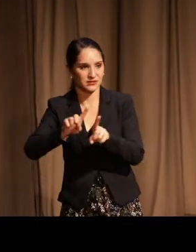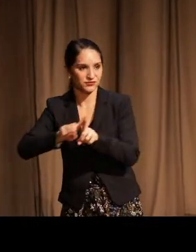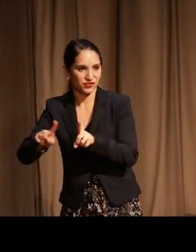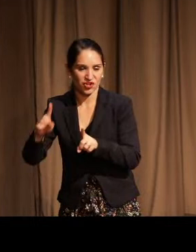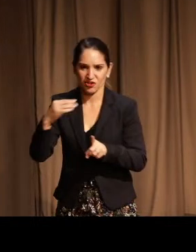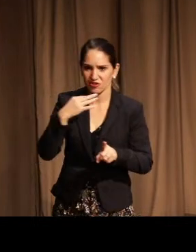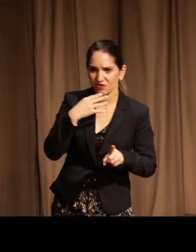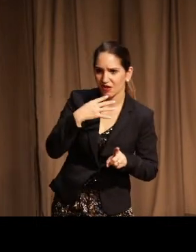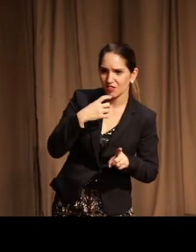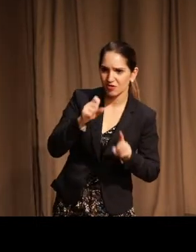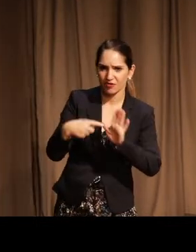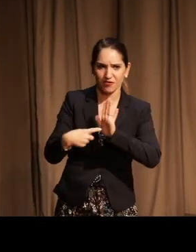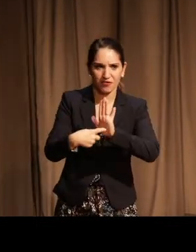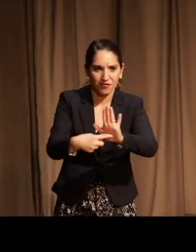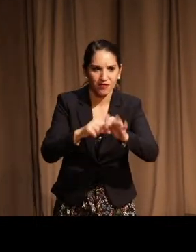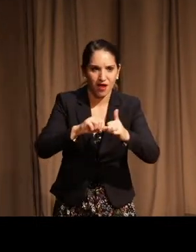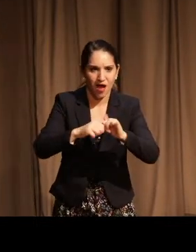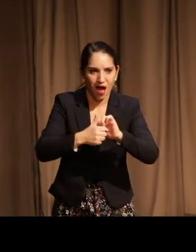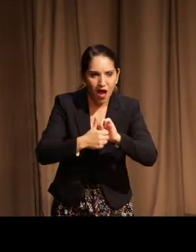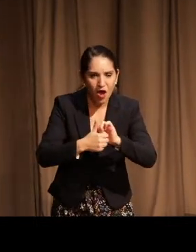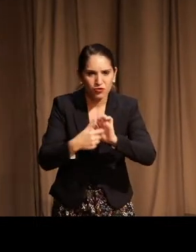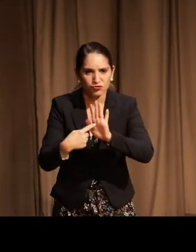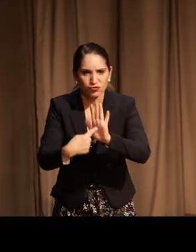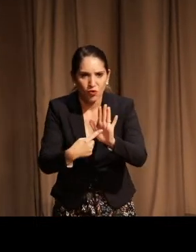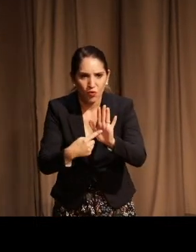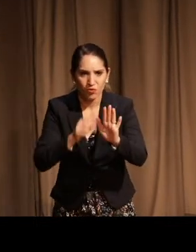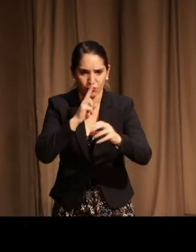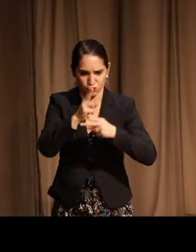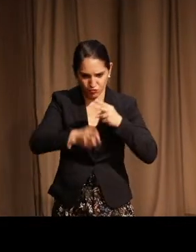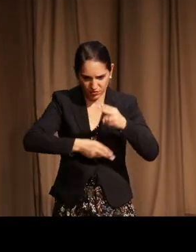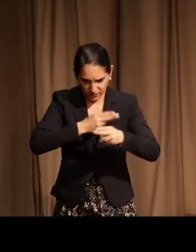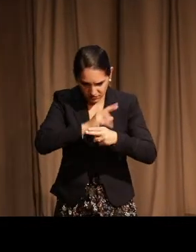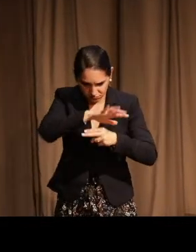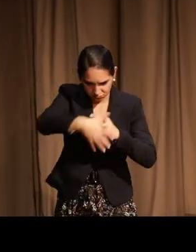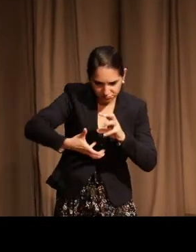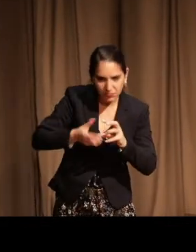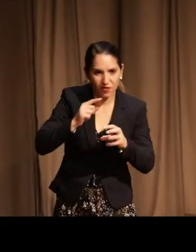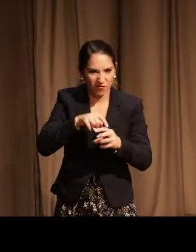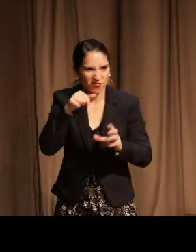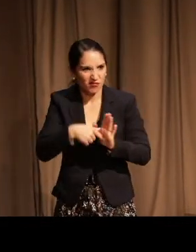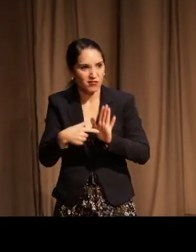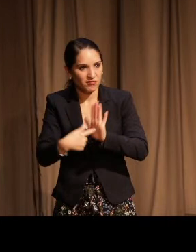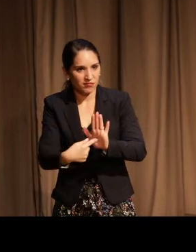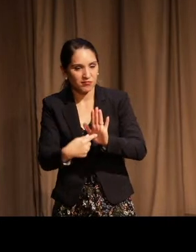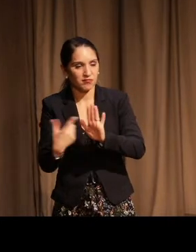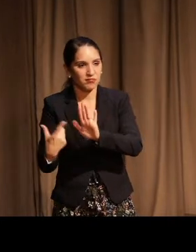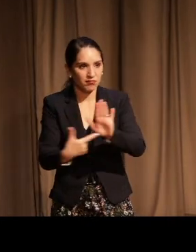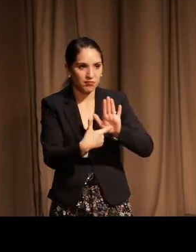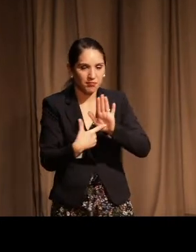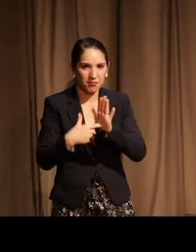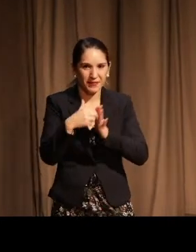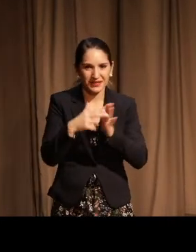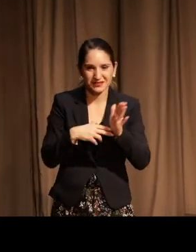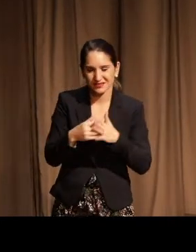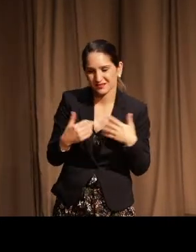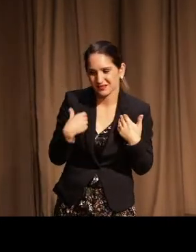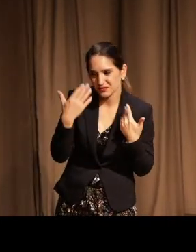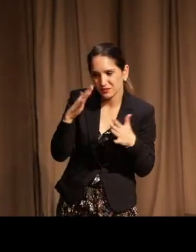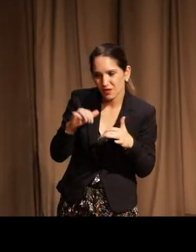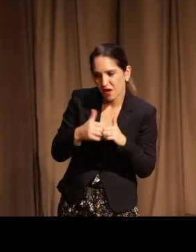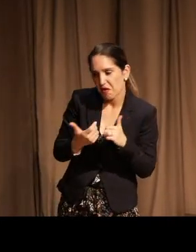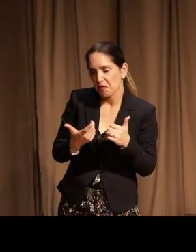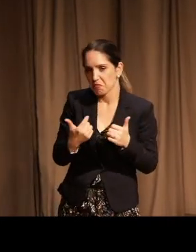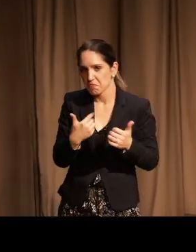the whole universe of painting. So I don't know, I want to talk about life